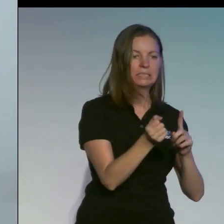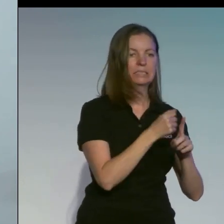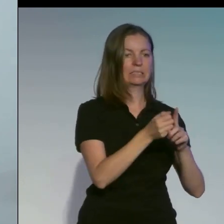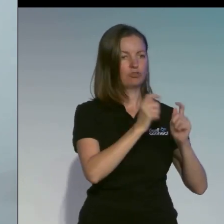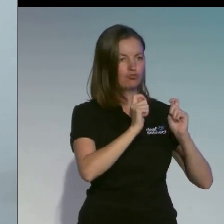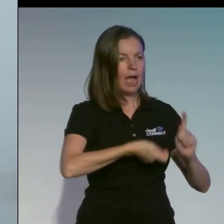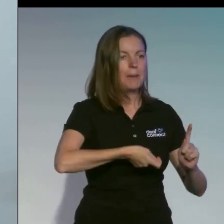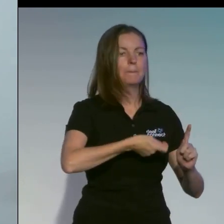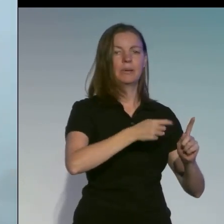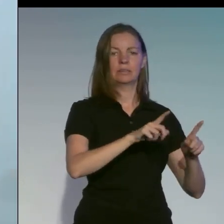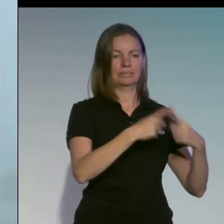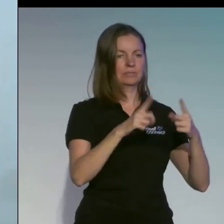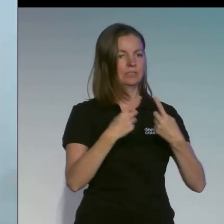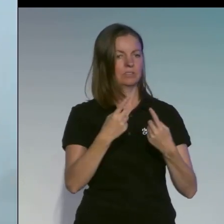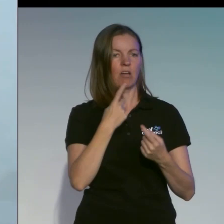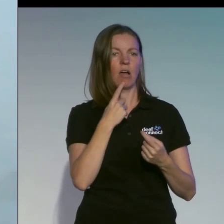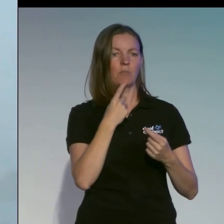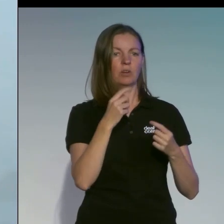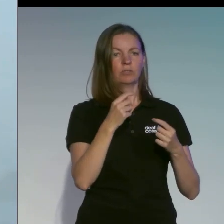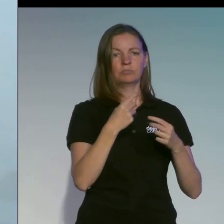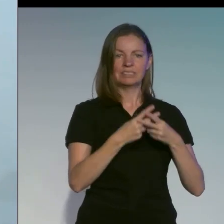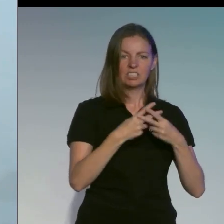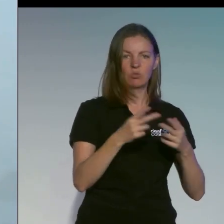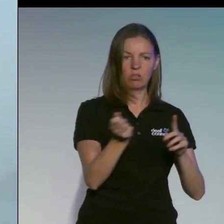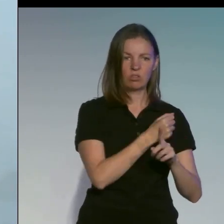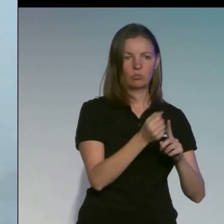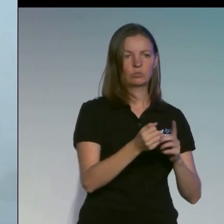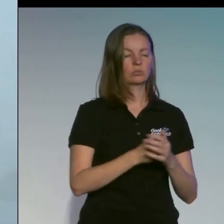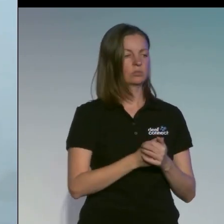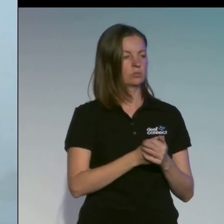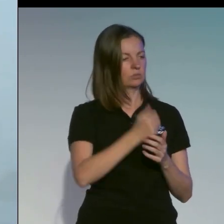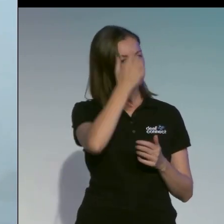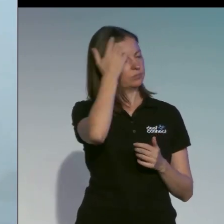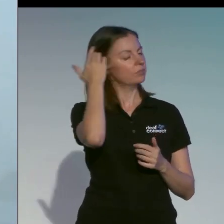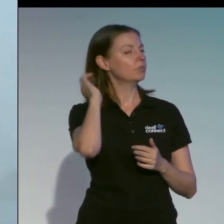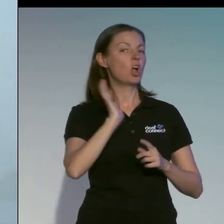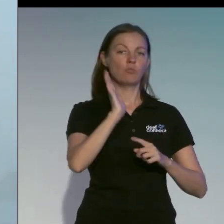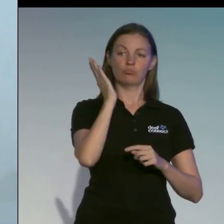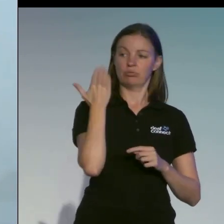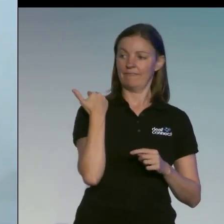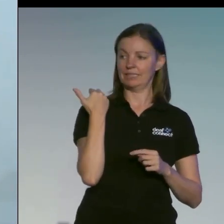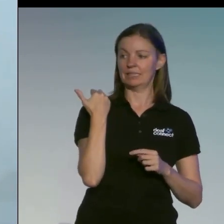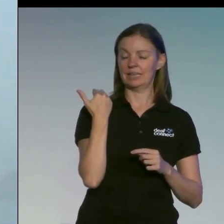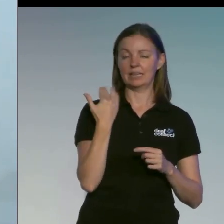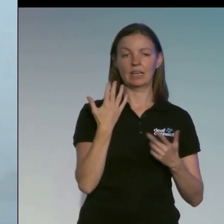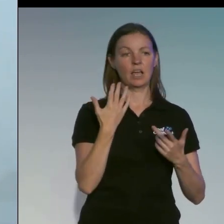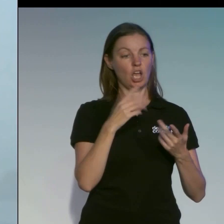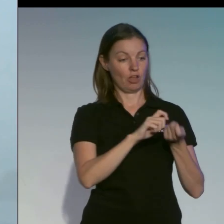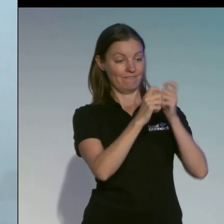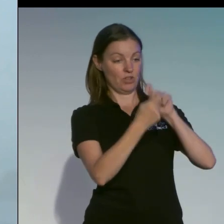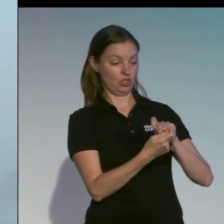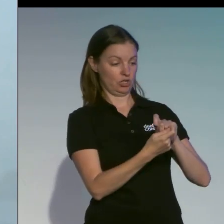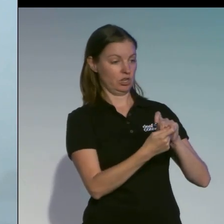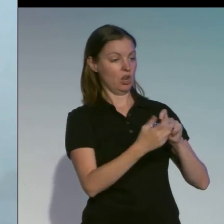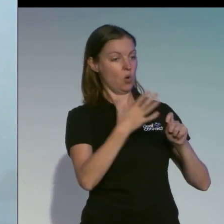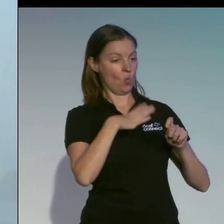of sexual assault. Frequently, several forms of conversion practices were combined in an effort to change the identity or